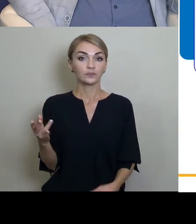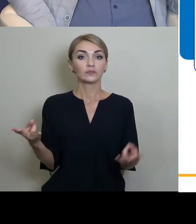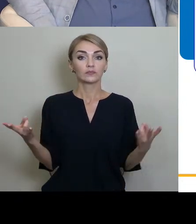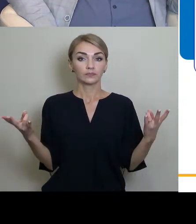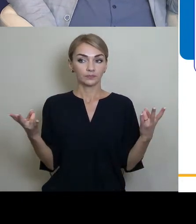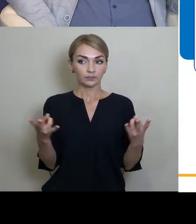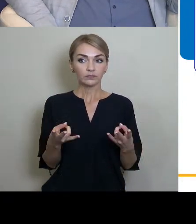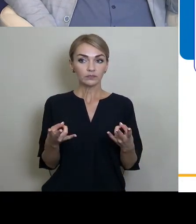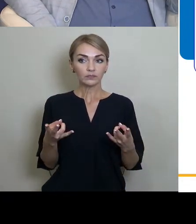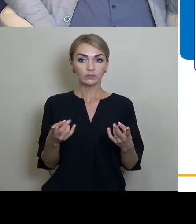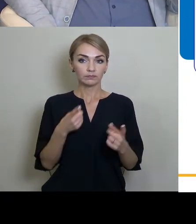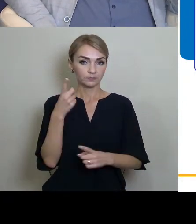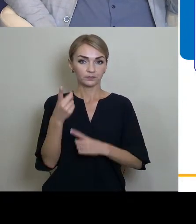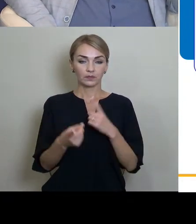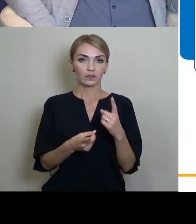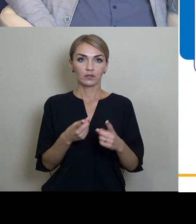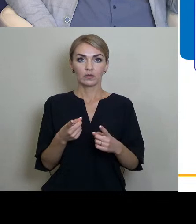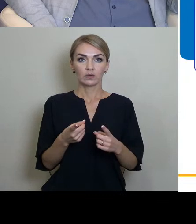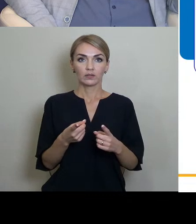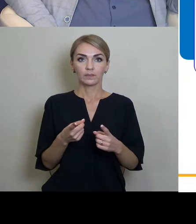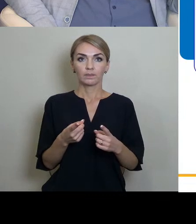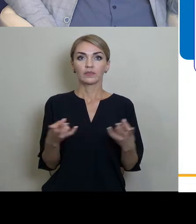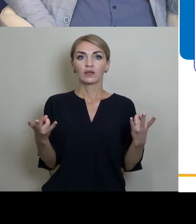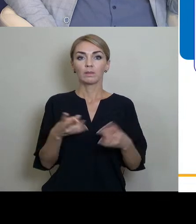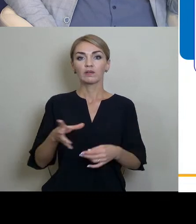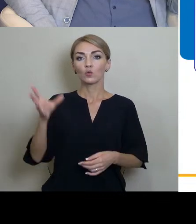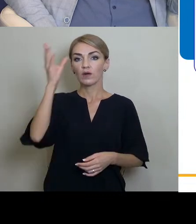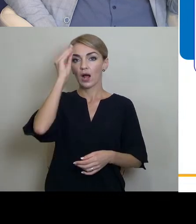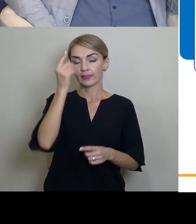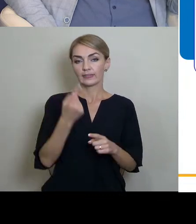but 15, my apologies, then we have to